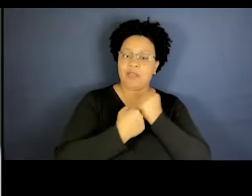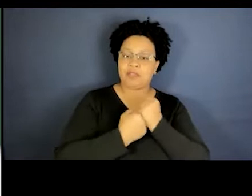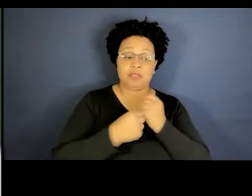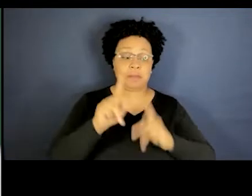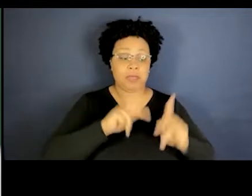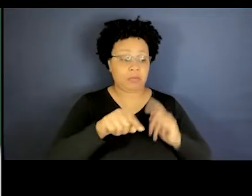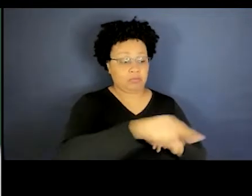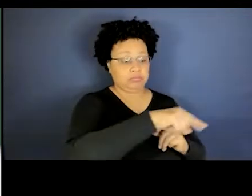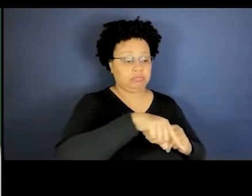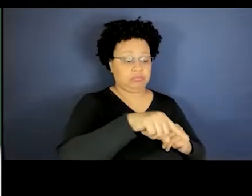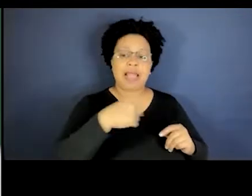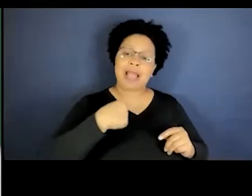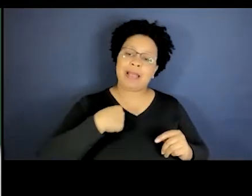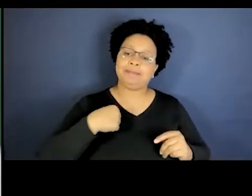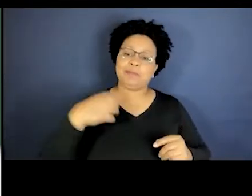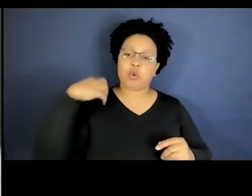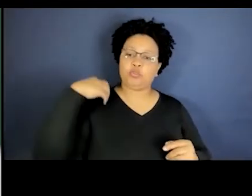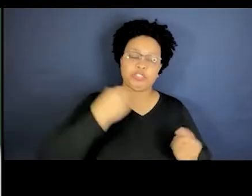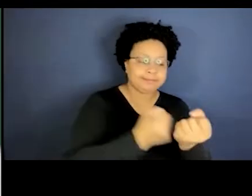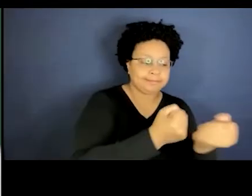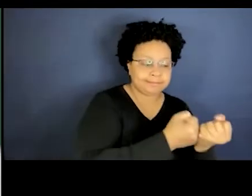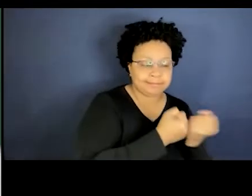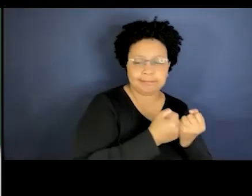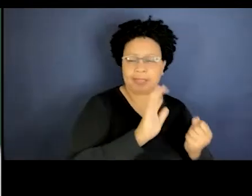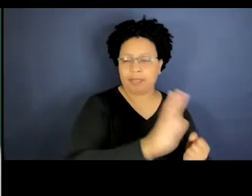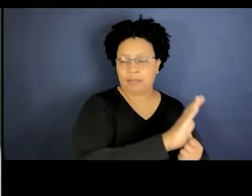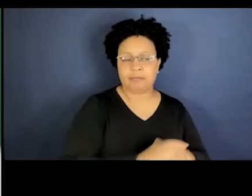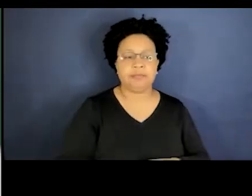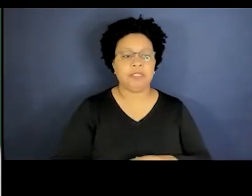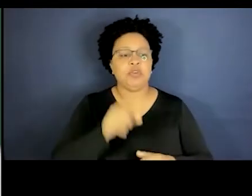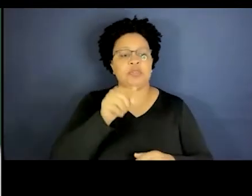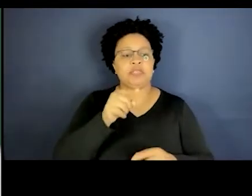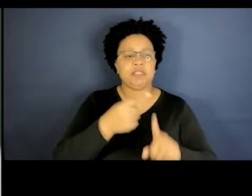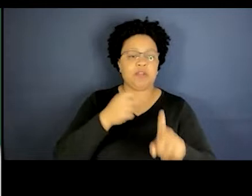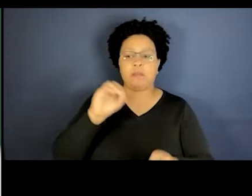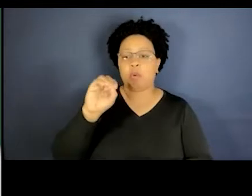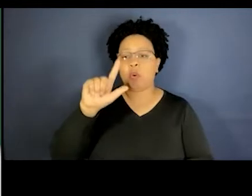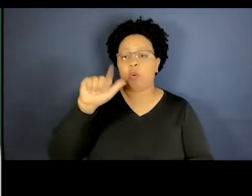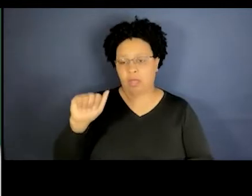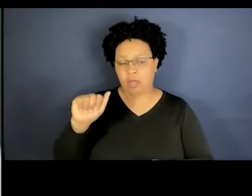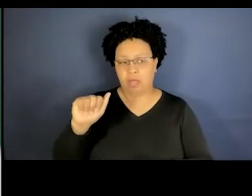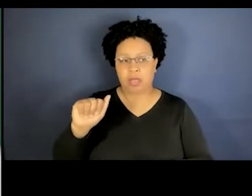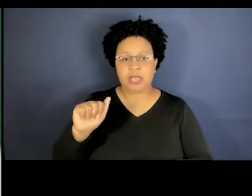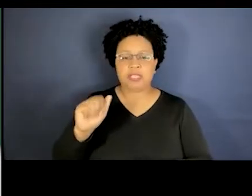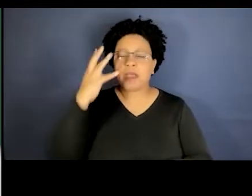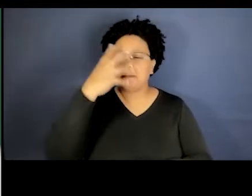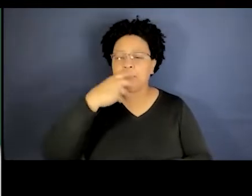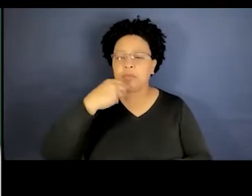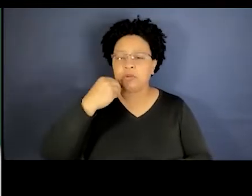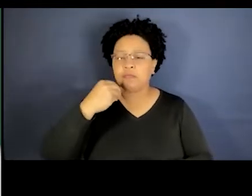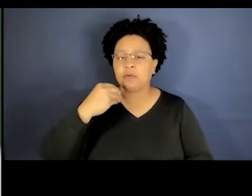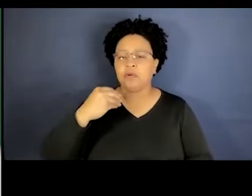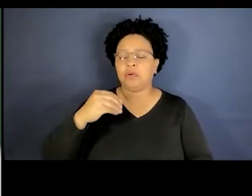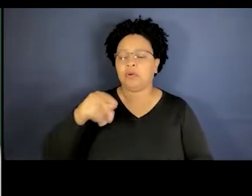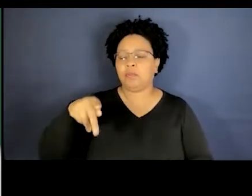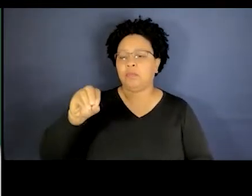the people that they were peer coaching. And so this particular artifact came from Ola, and she brought a beautiful porcelain figurine